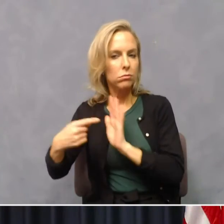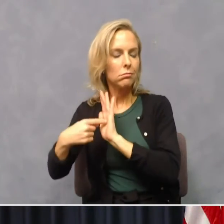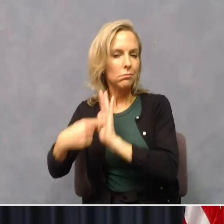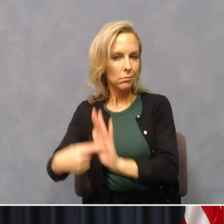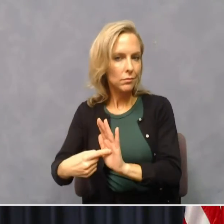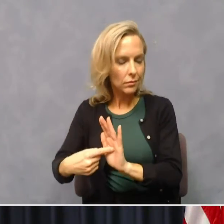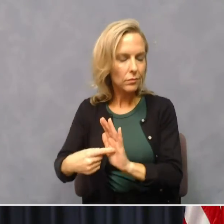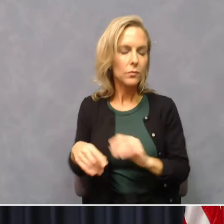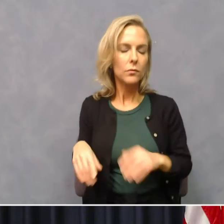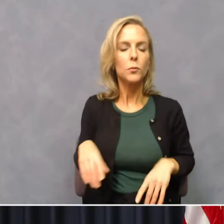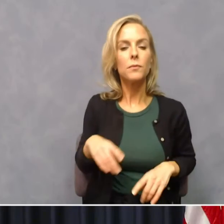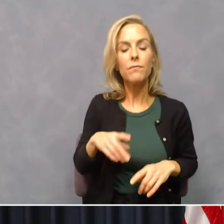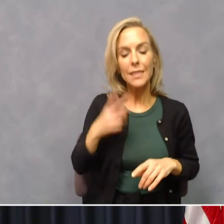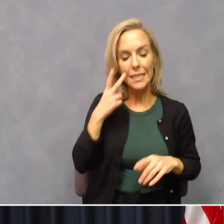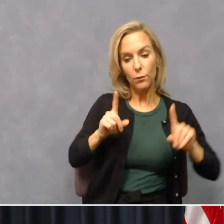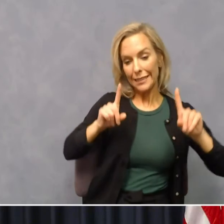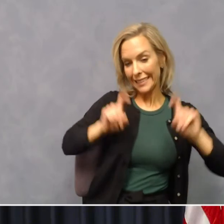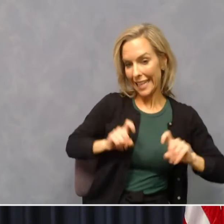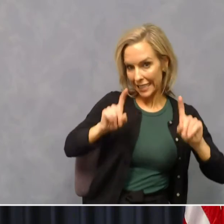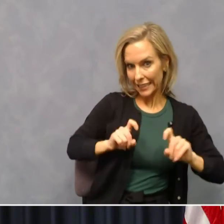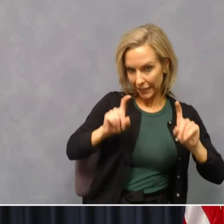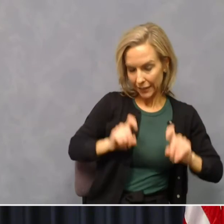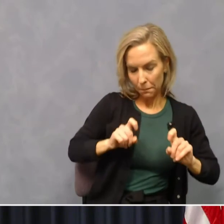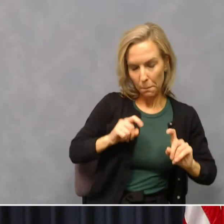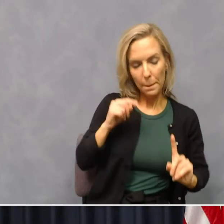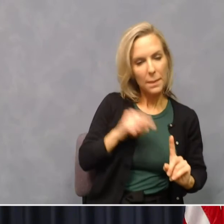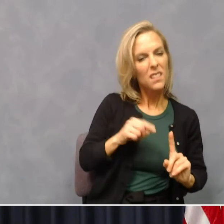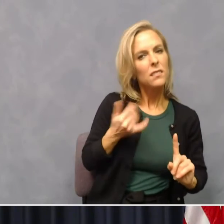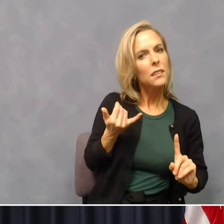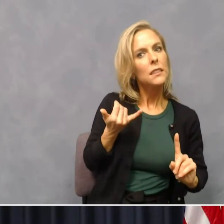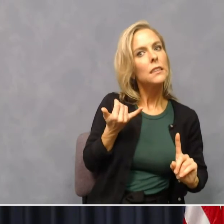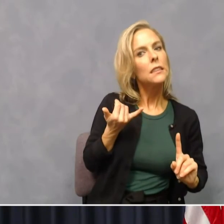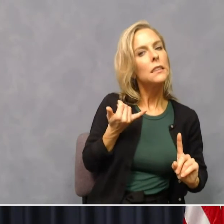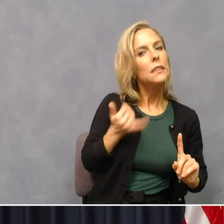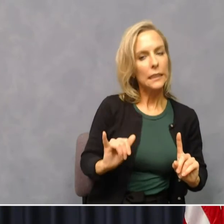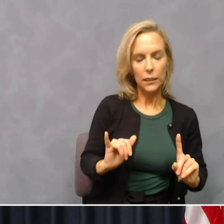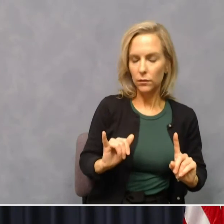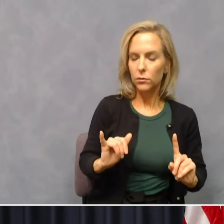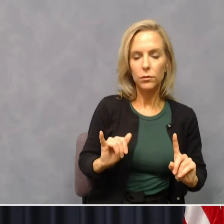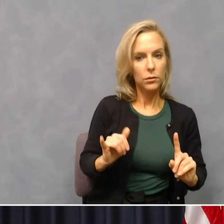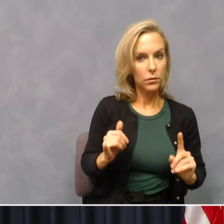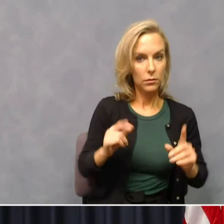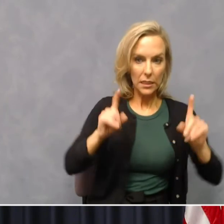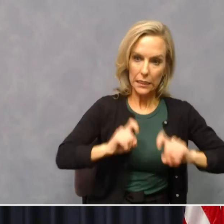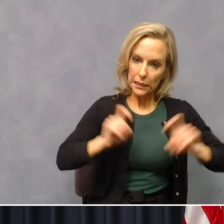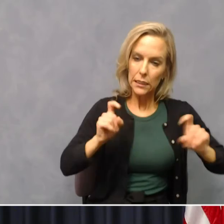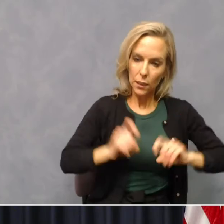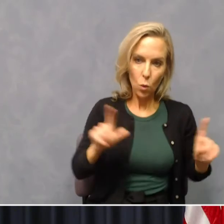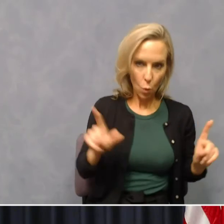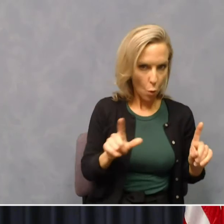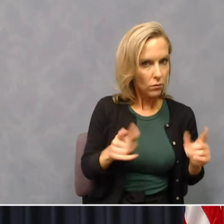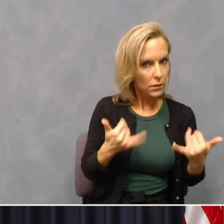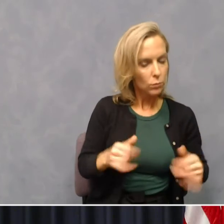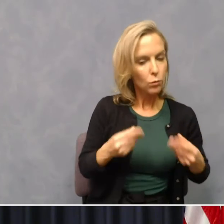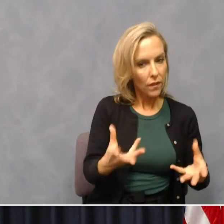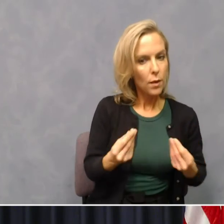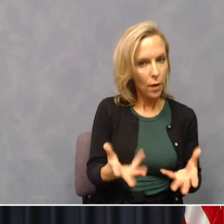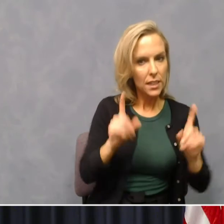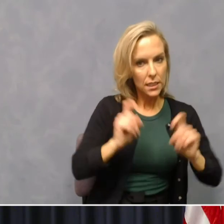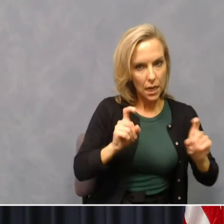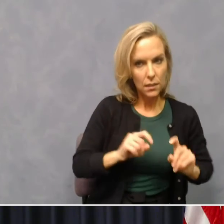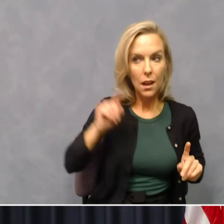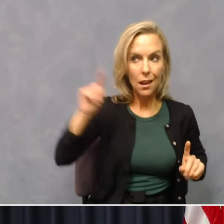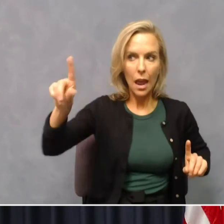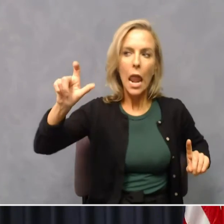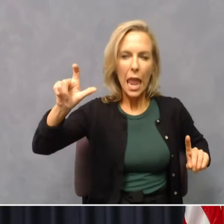from testing is there's still a lot of testing that's going on in Louisville. In Lexington, we need to take steps, and I know